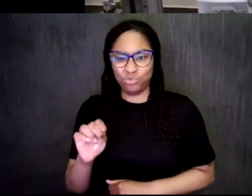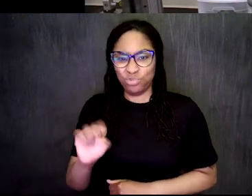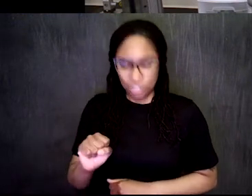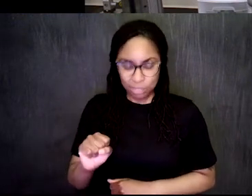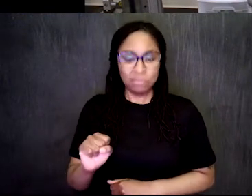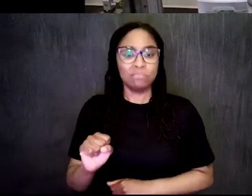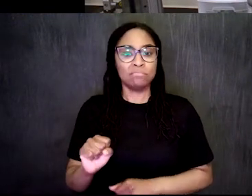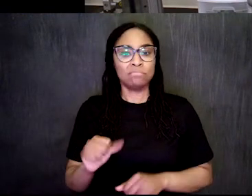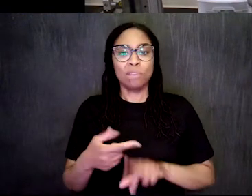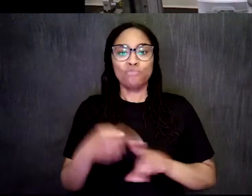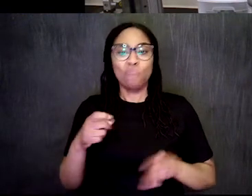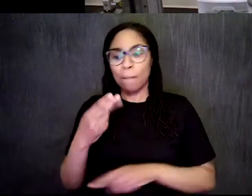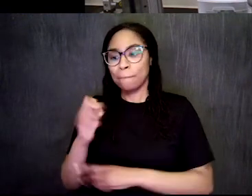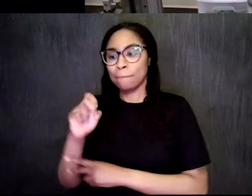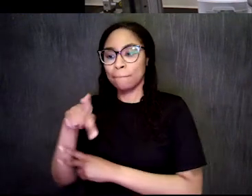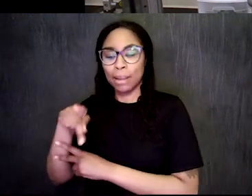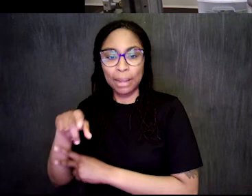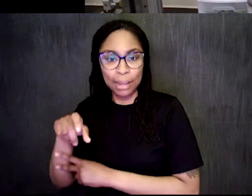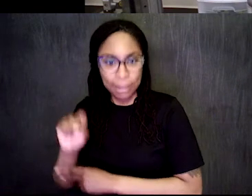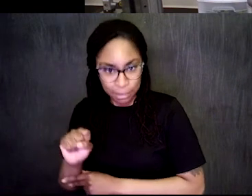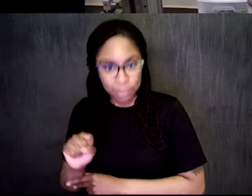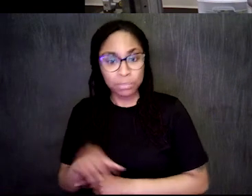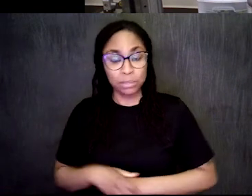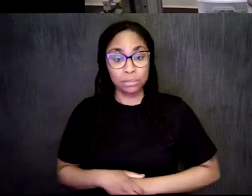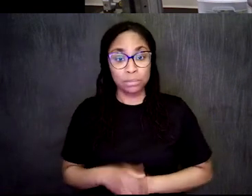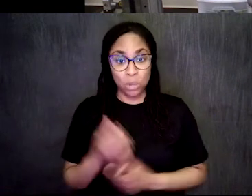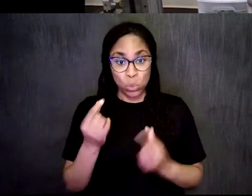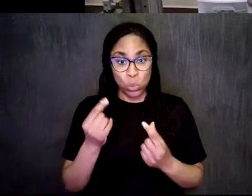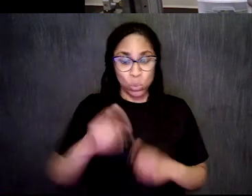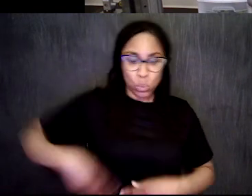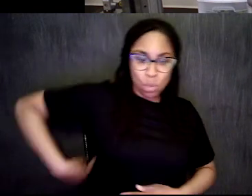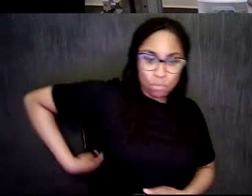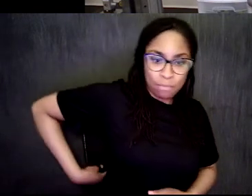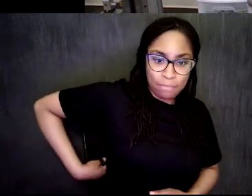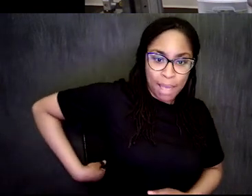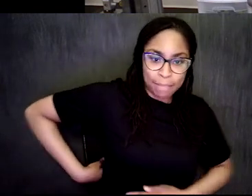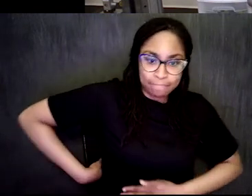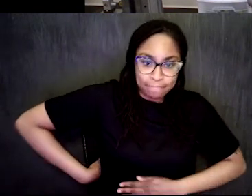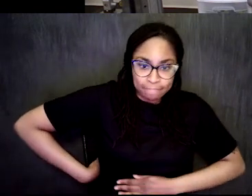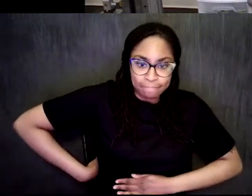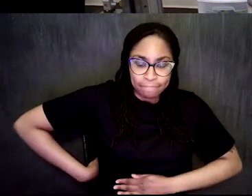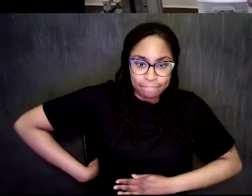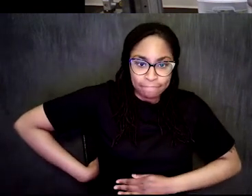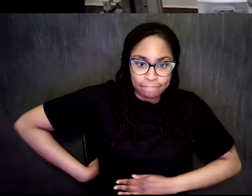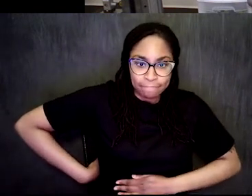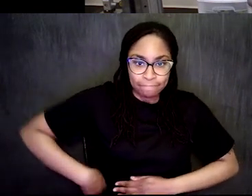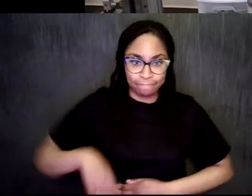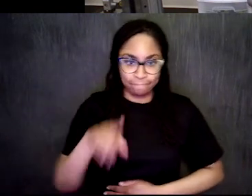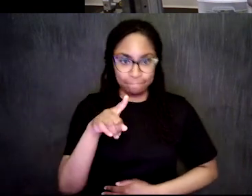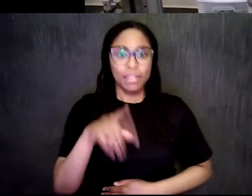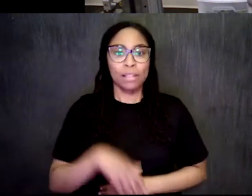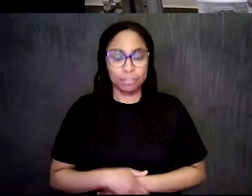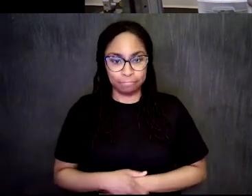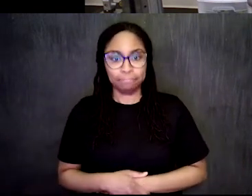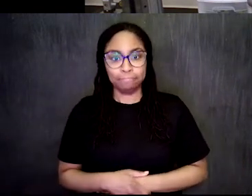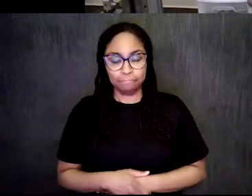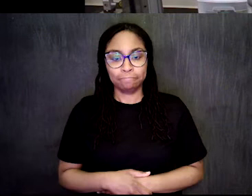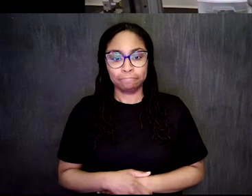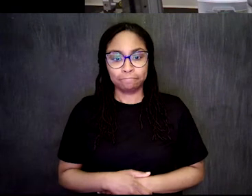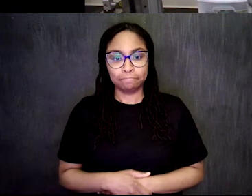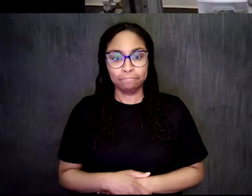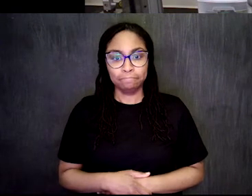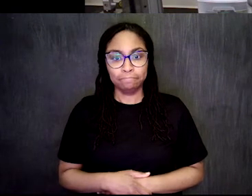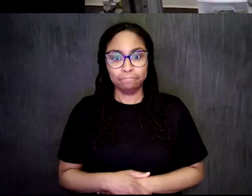hips. And then what I want you to do is initially first press the low back into the mat, and then push through your